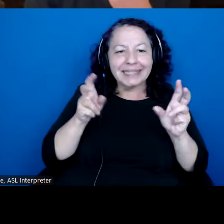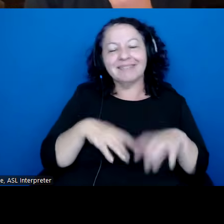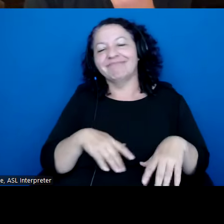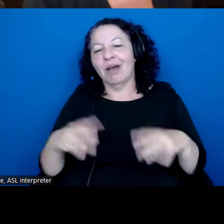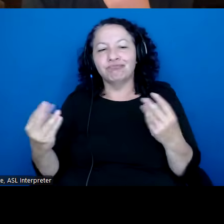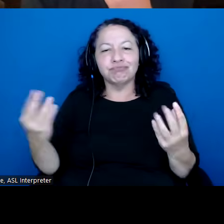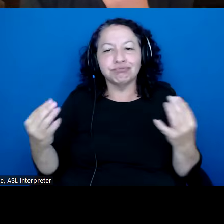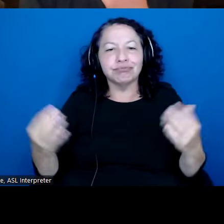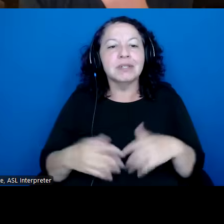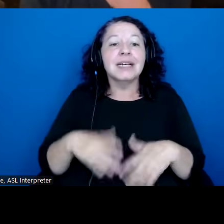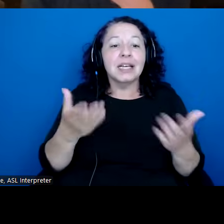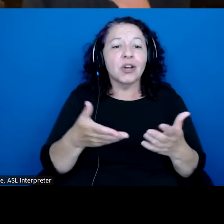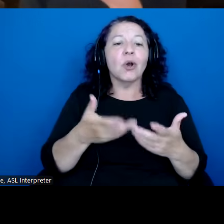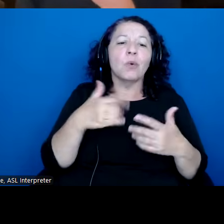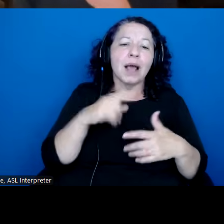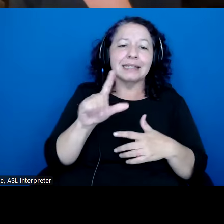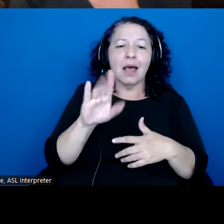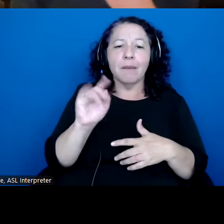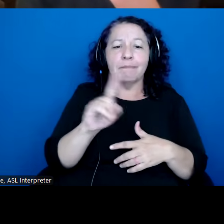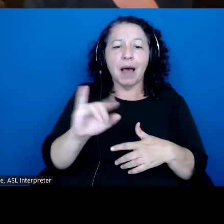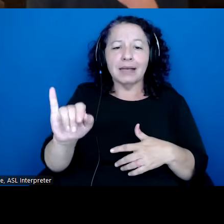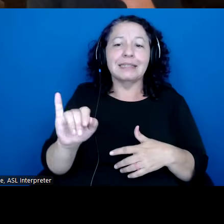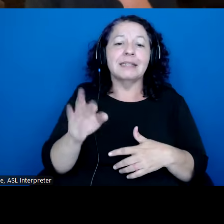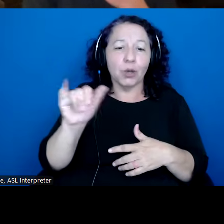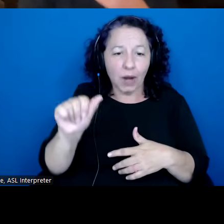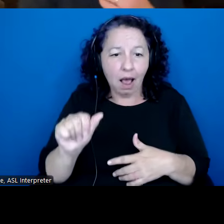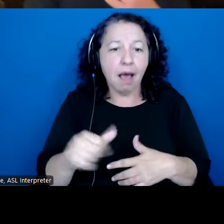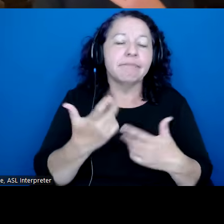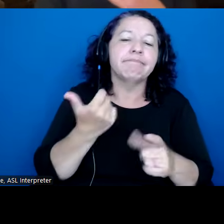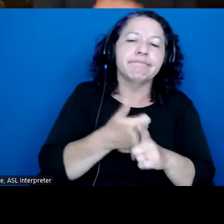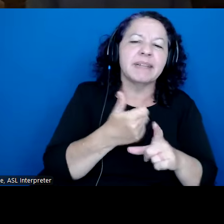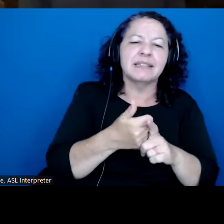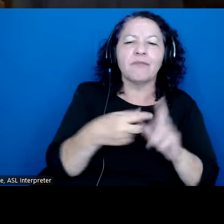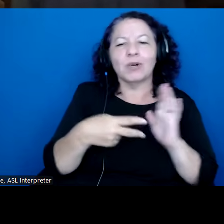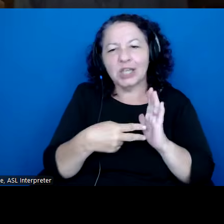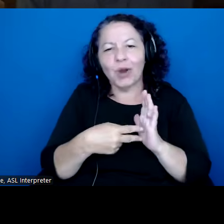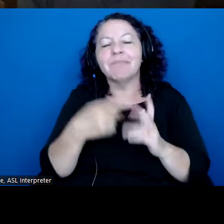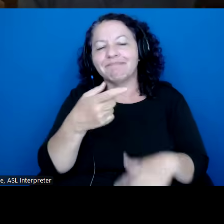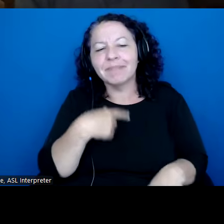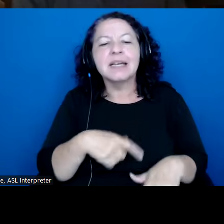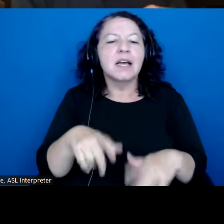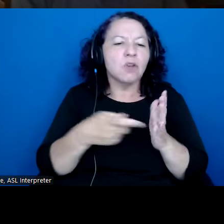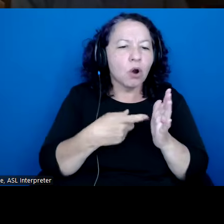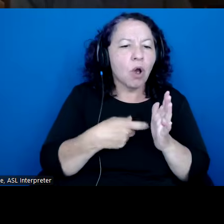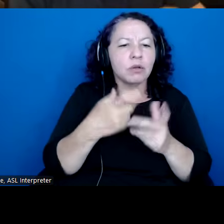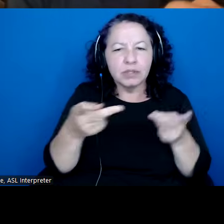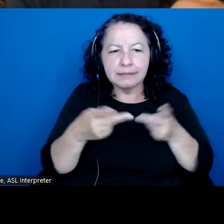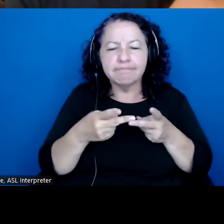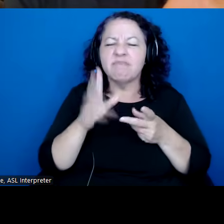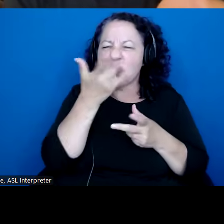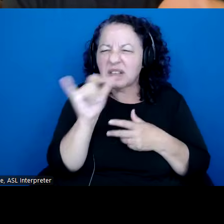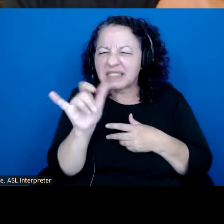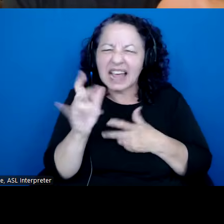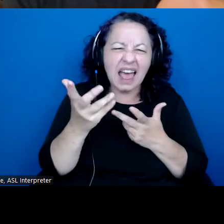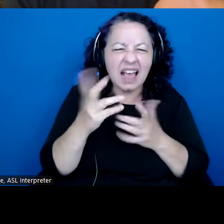the site of Tel Bazi in Syria, an archaeological site. What you're seeing here is a plan of a building that looks kind of like houses at the site,